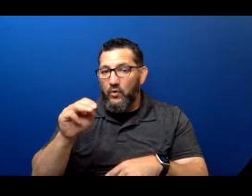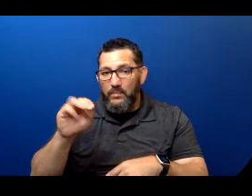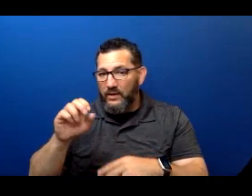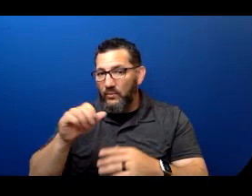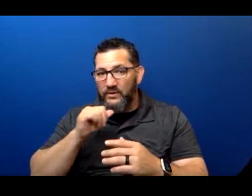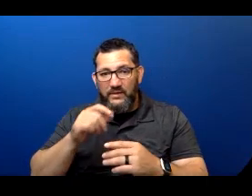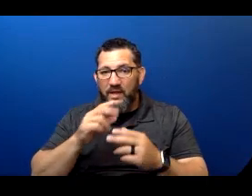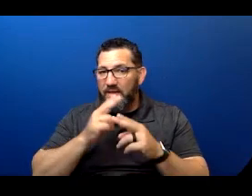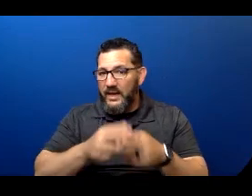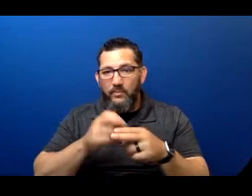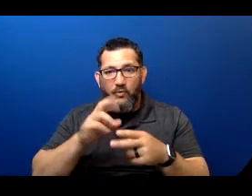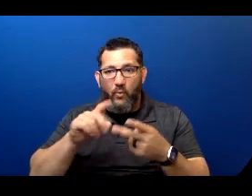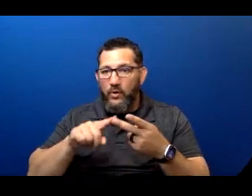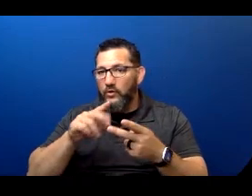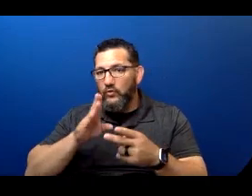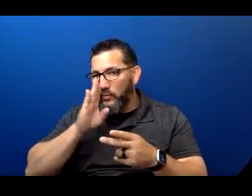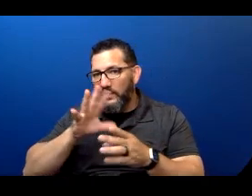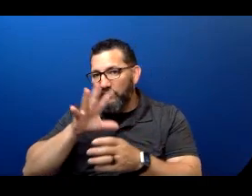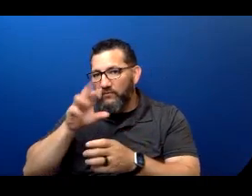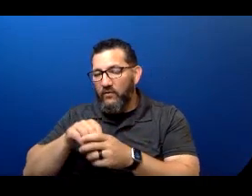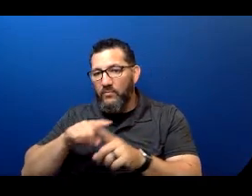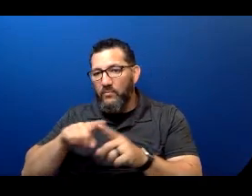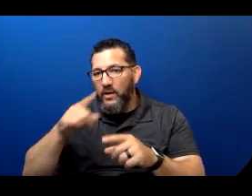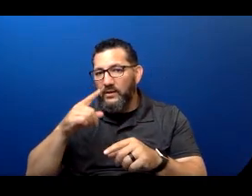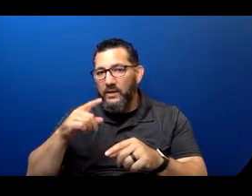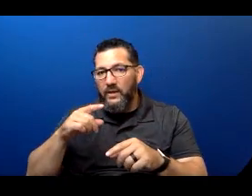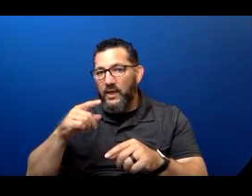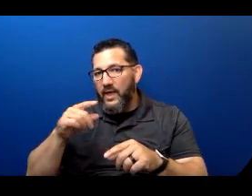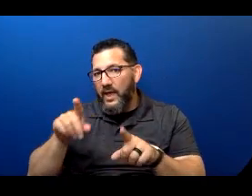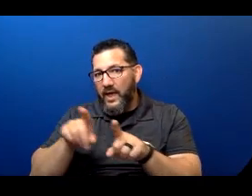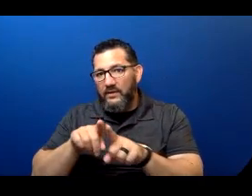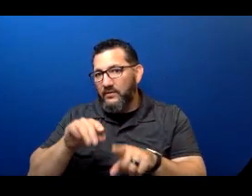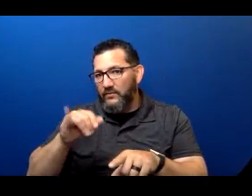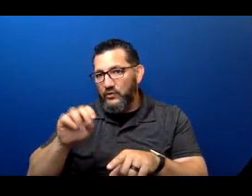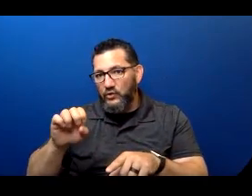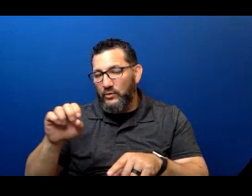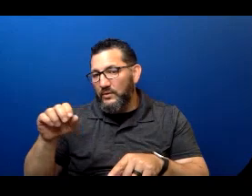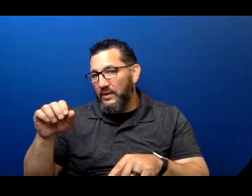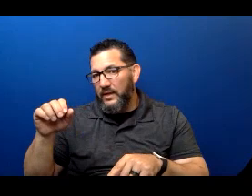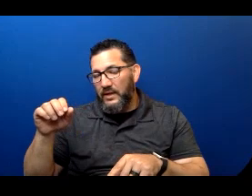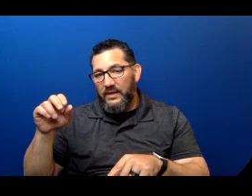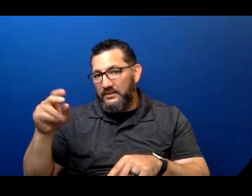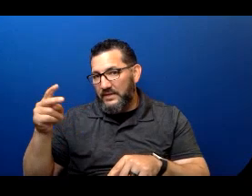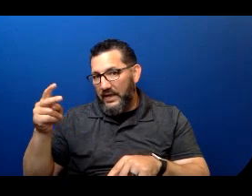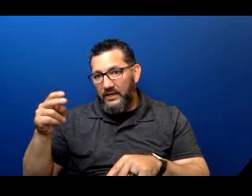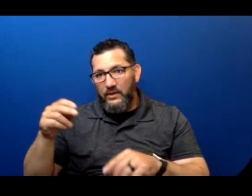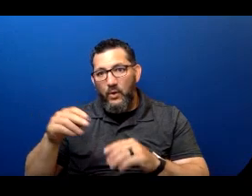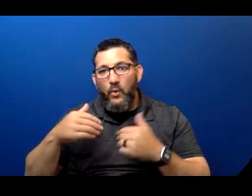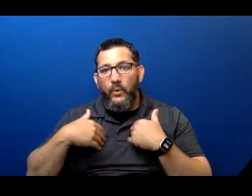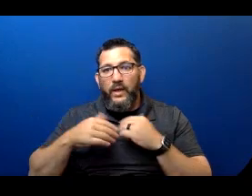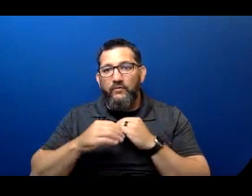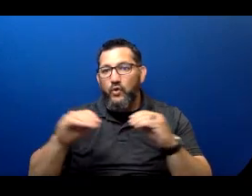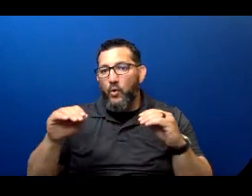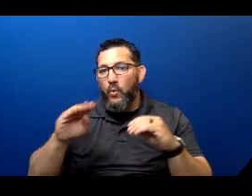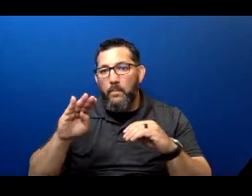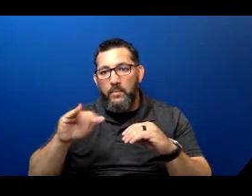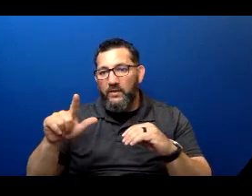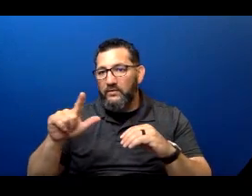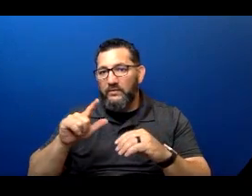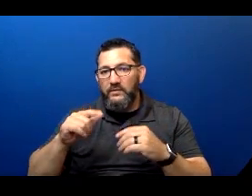involved. But as of sine die, or June 2nd, there are now no bills that reflect our involvement, not